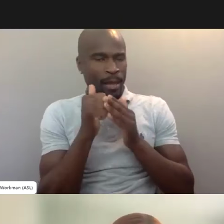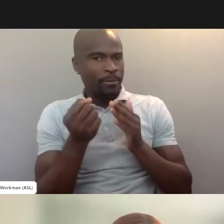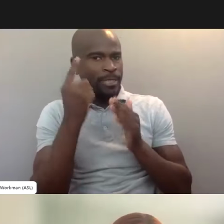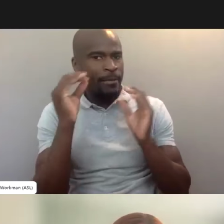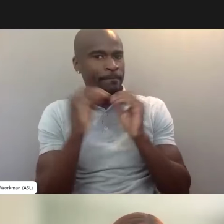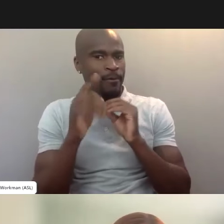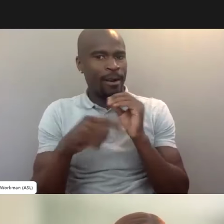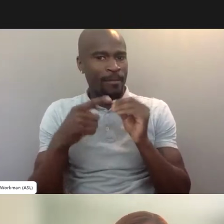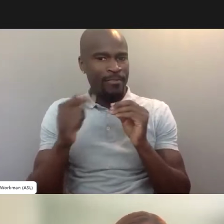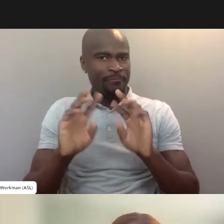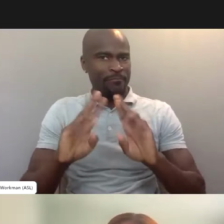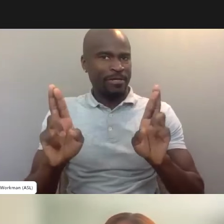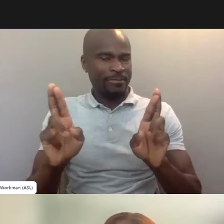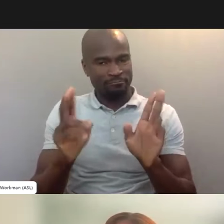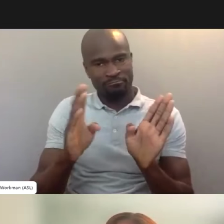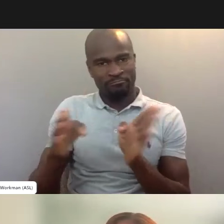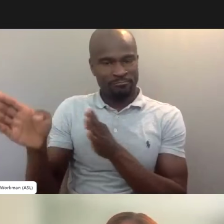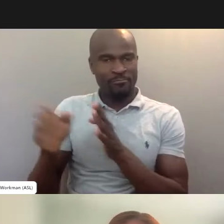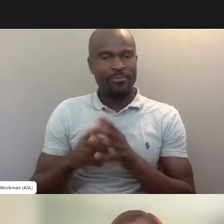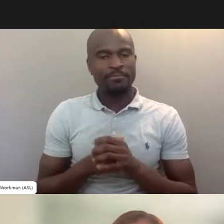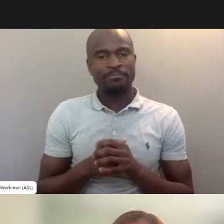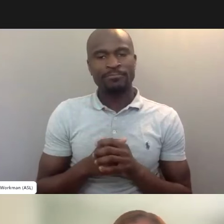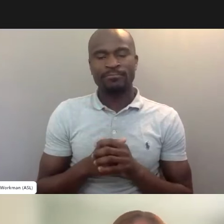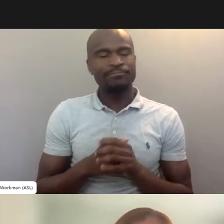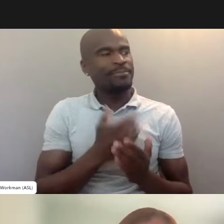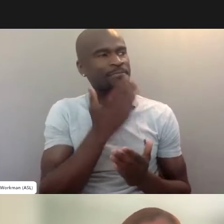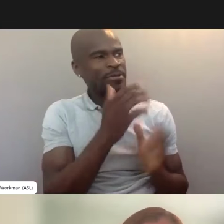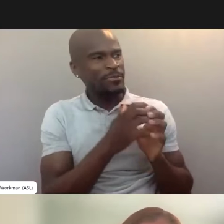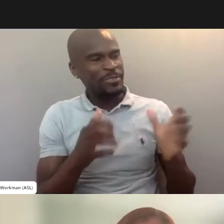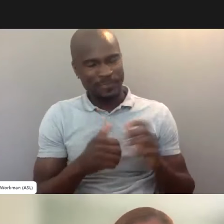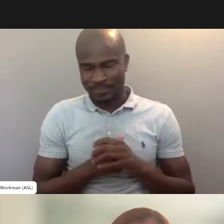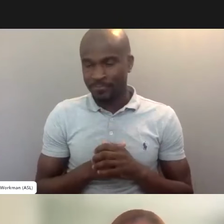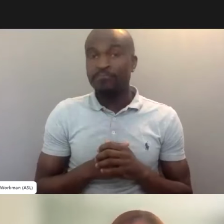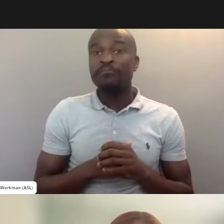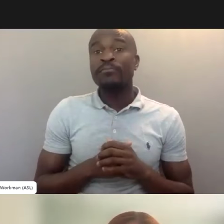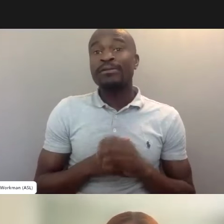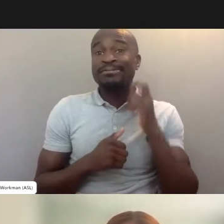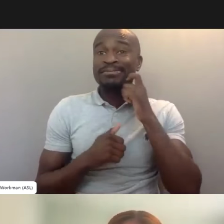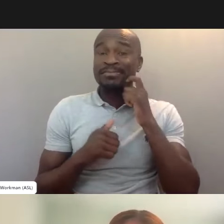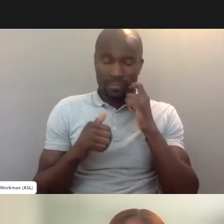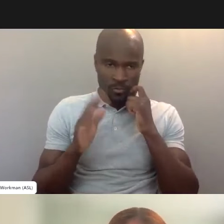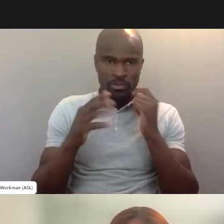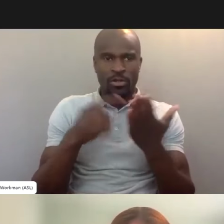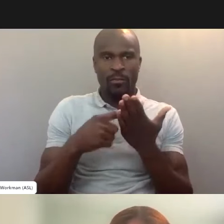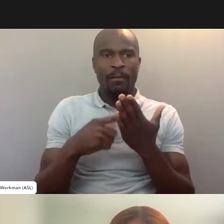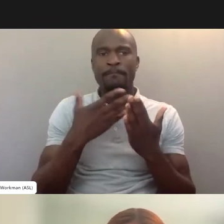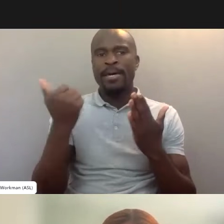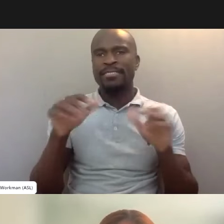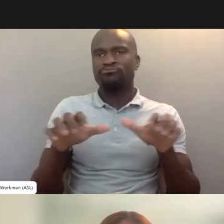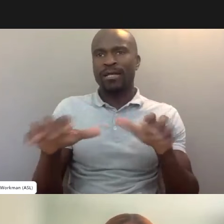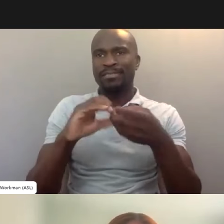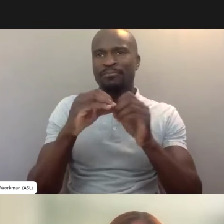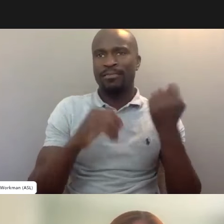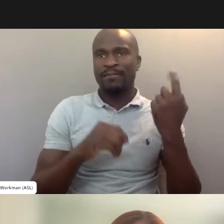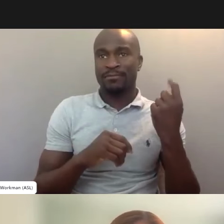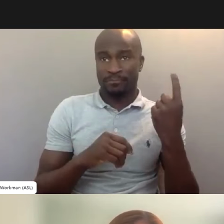Angie. Thank you so much, Rochelle. So as Rochelle mentioned, I'm going to talk about best practice 11, and very much like what Alyssa